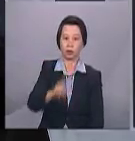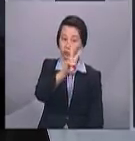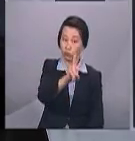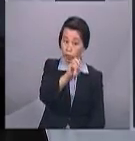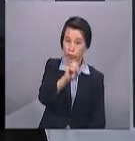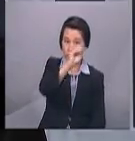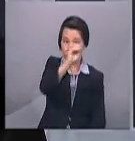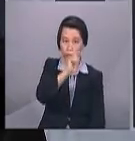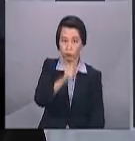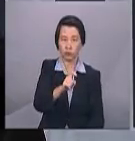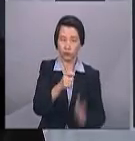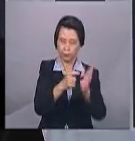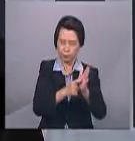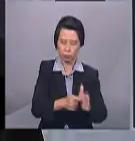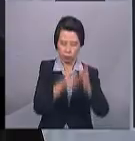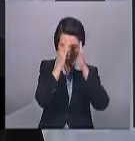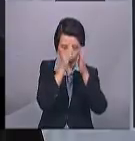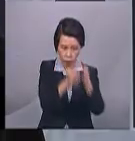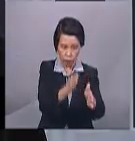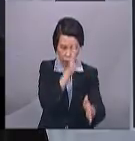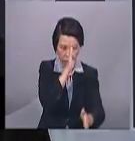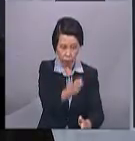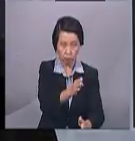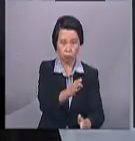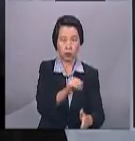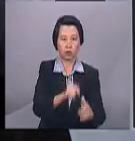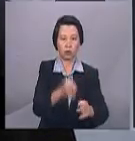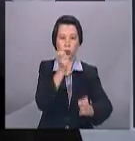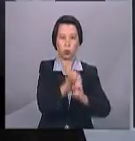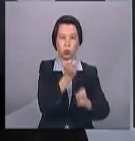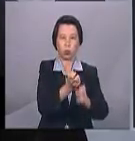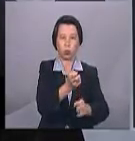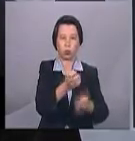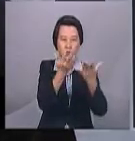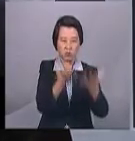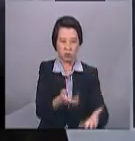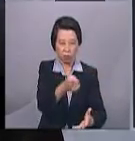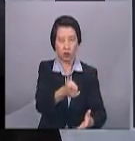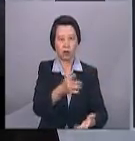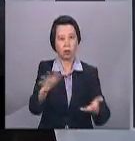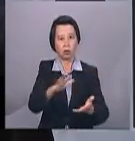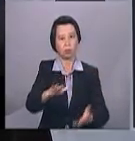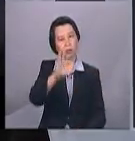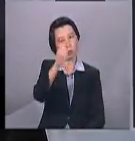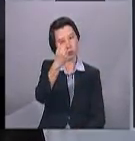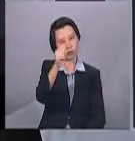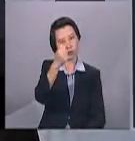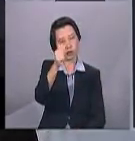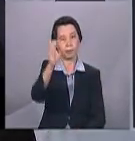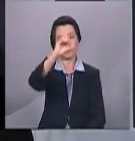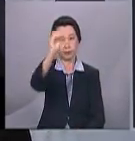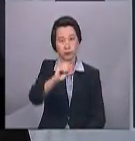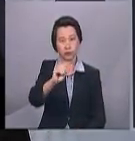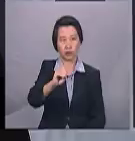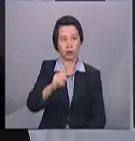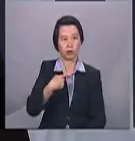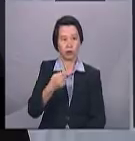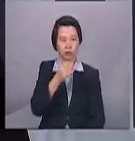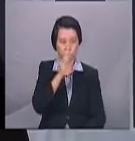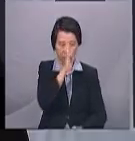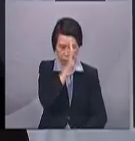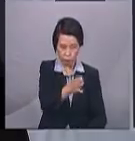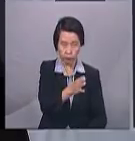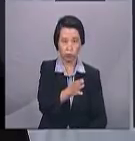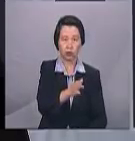some attention. For example, moderate cases or critical cases are normally about 10%. So we are seeing critical cases